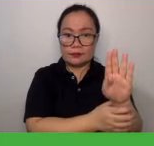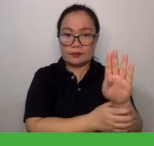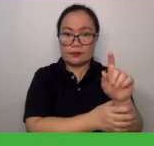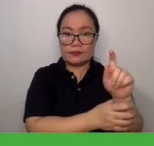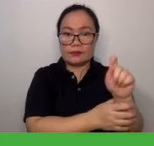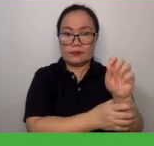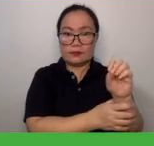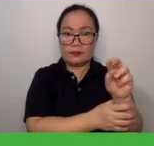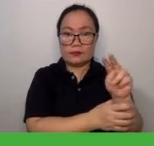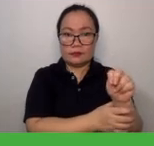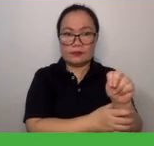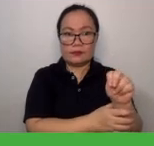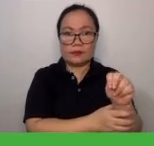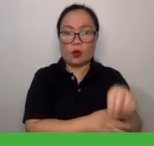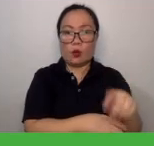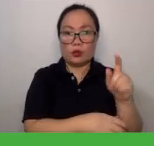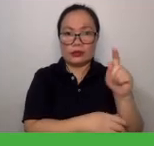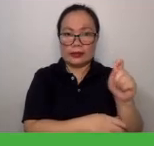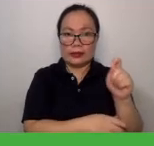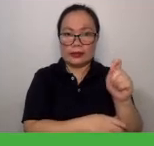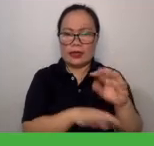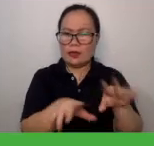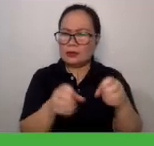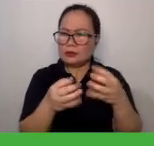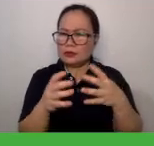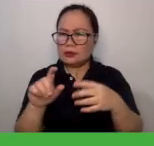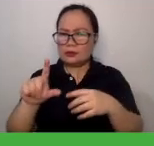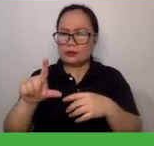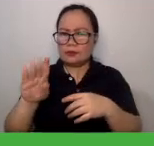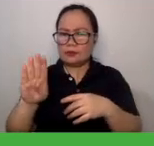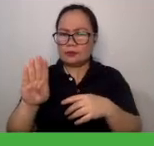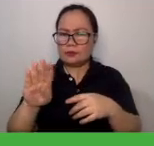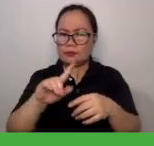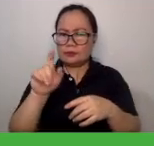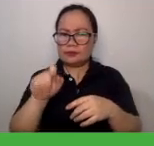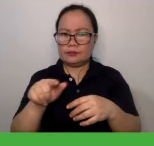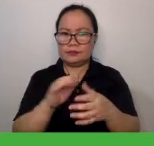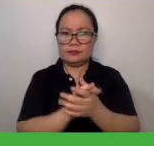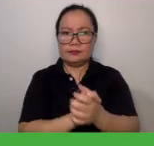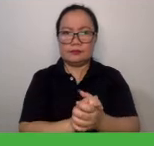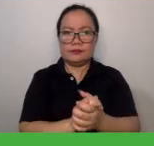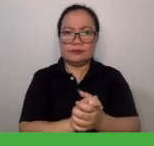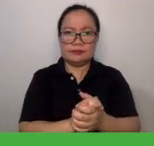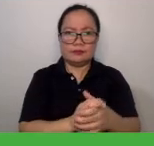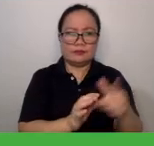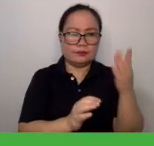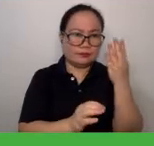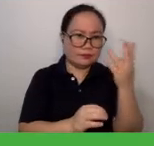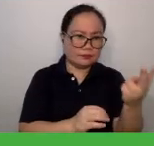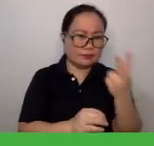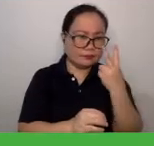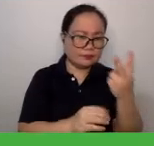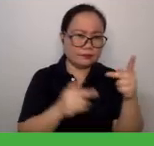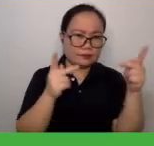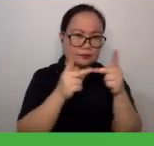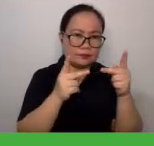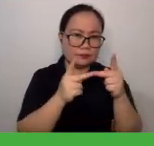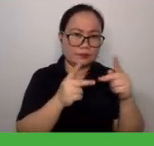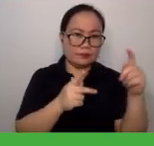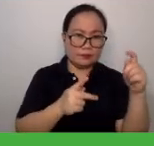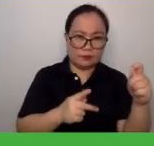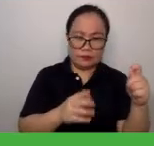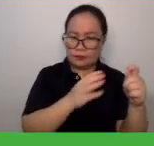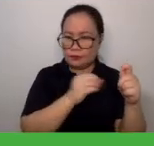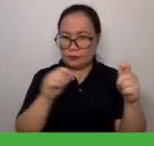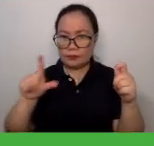ang hinahanap natin? Okay, so tons and pounds. So, ito siya. Ito yung pair natin dyan. Okay, so